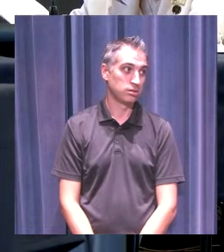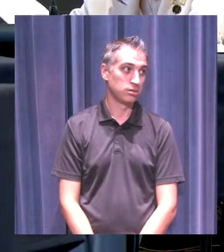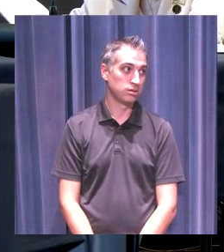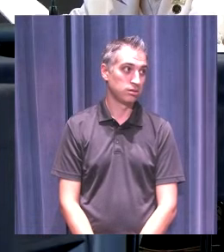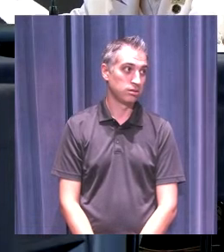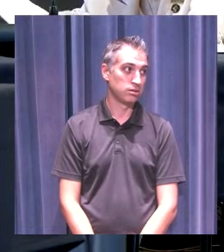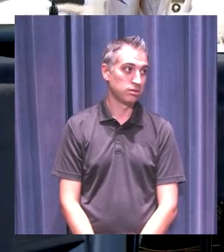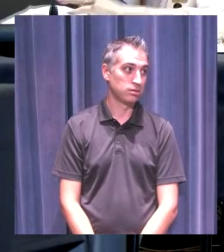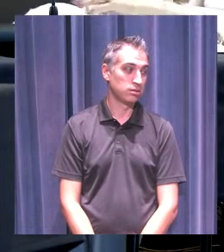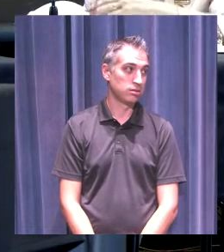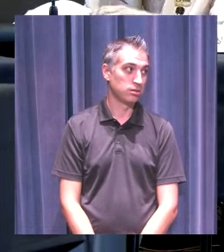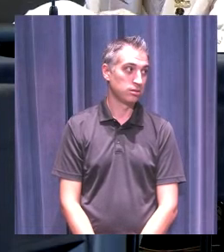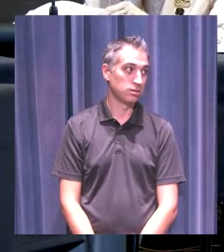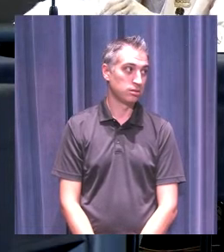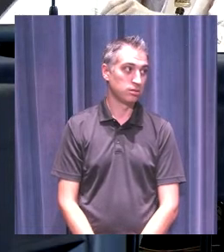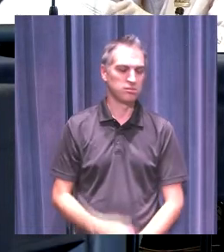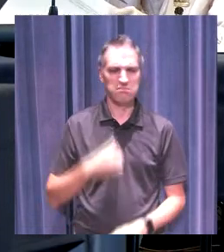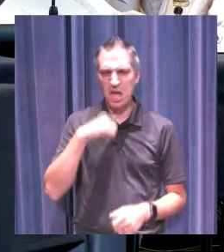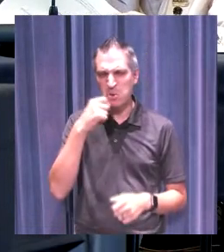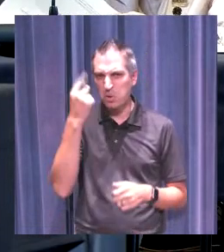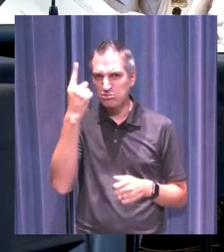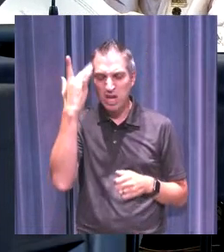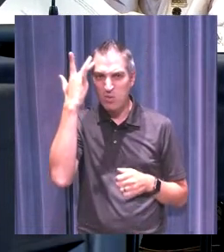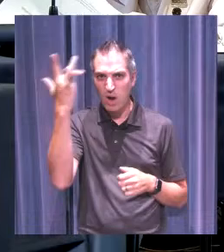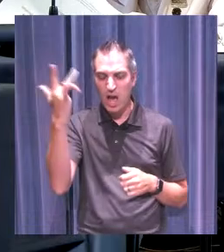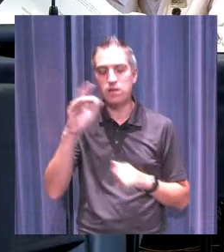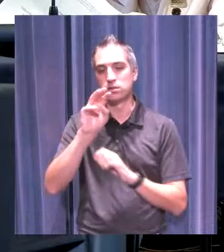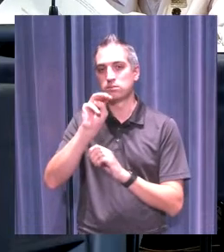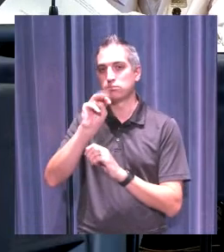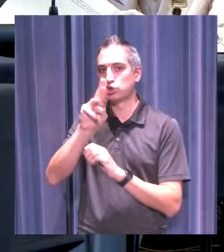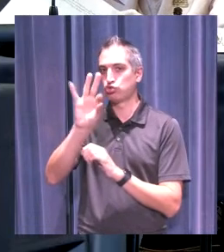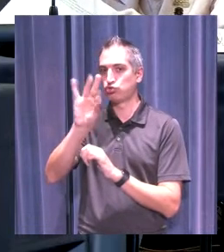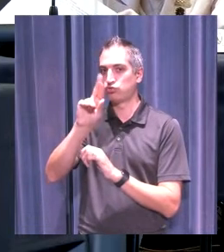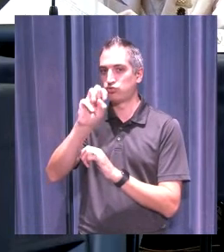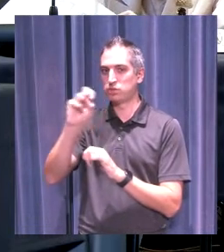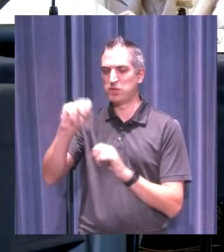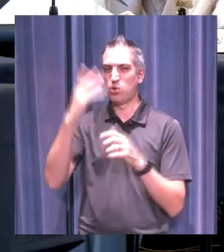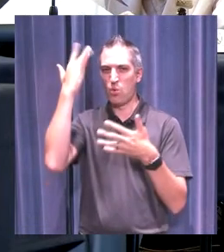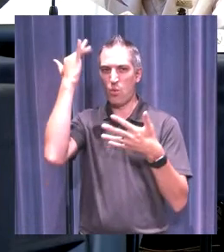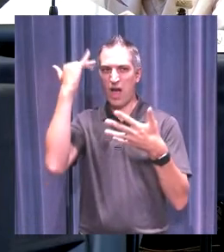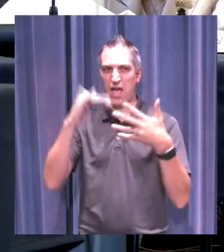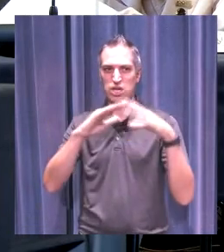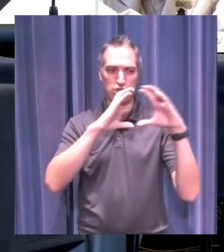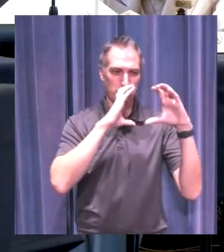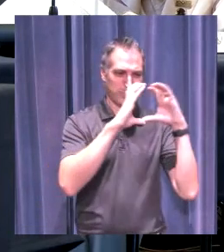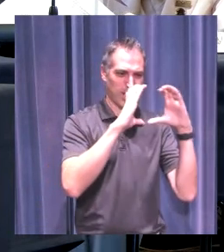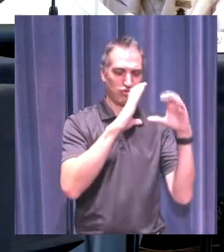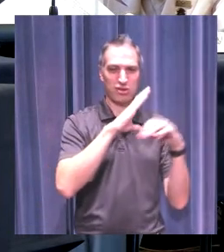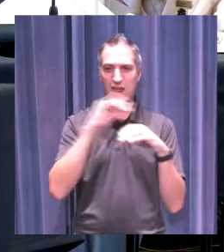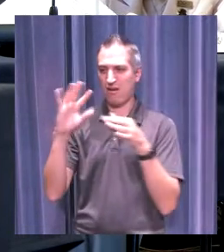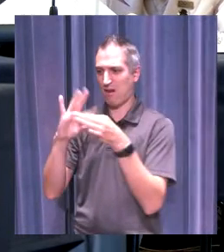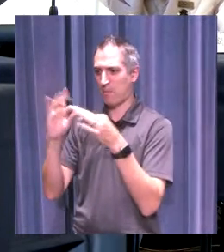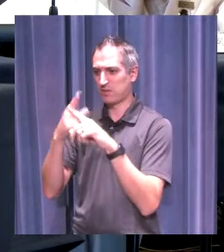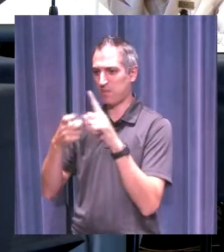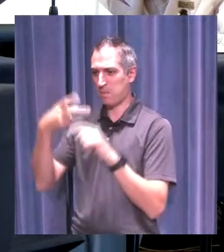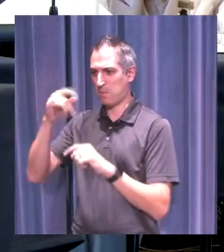So I don't understand why you're putting the closed session between communications and comments from the